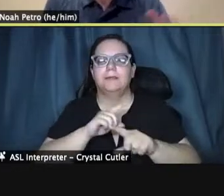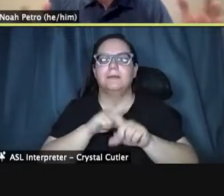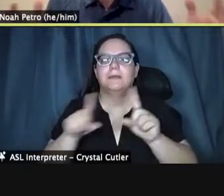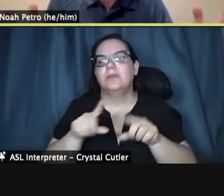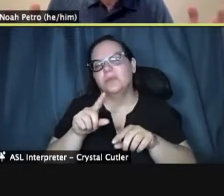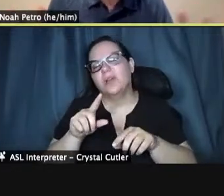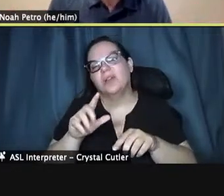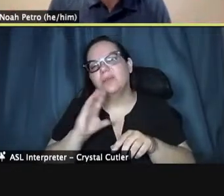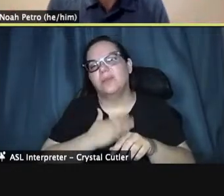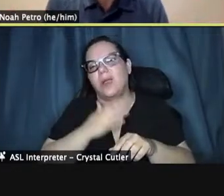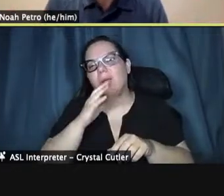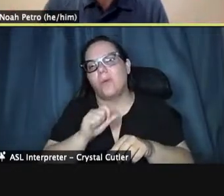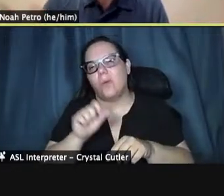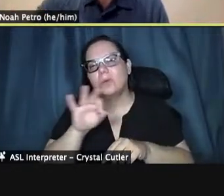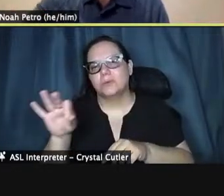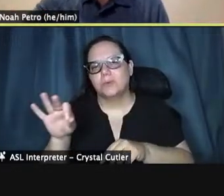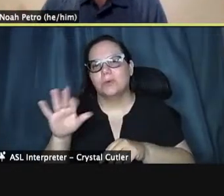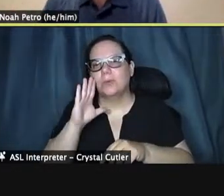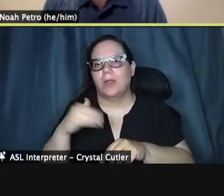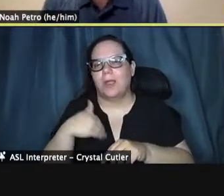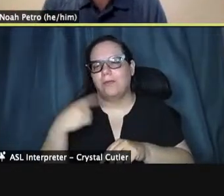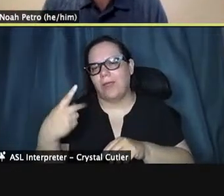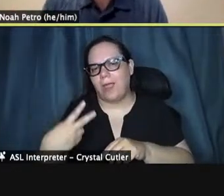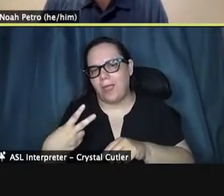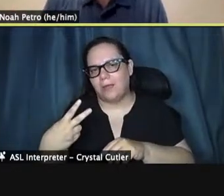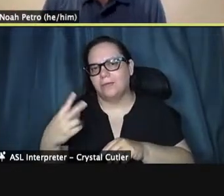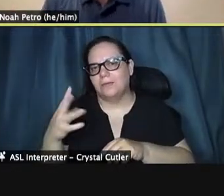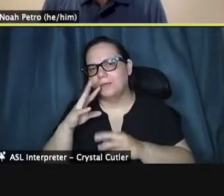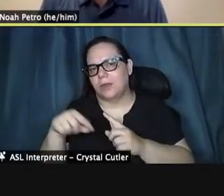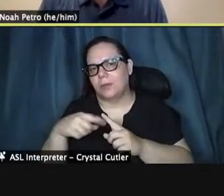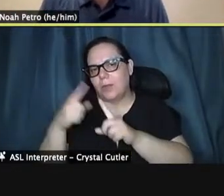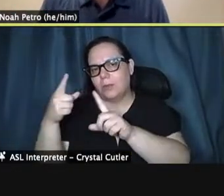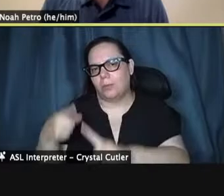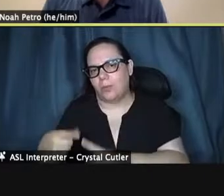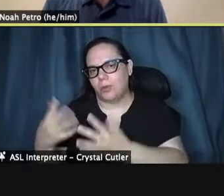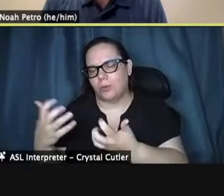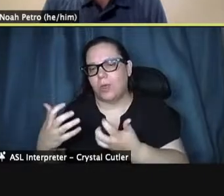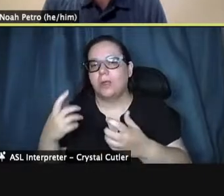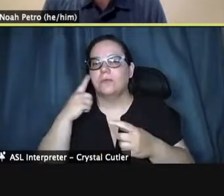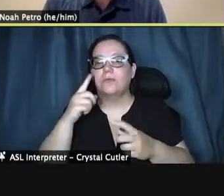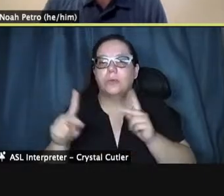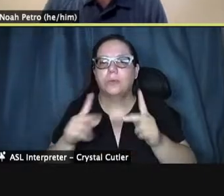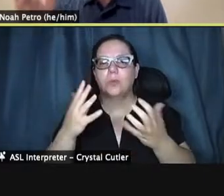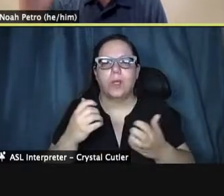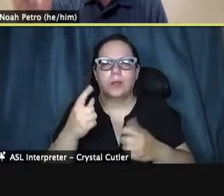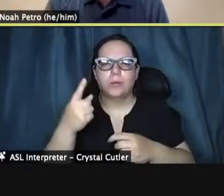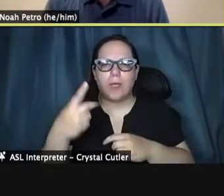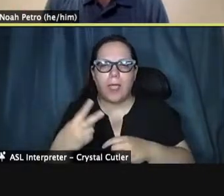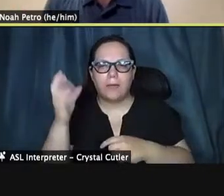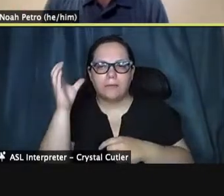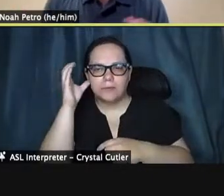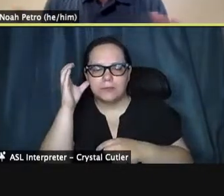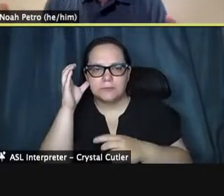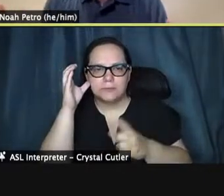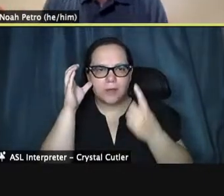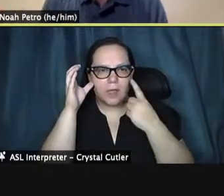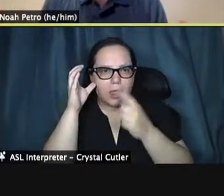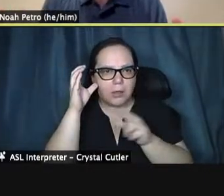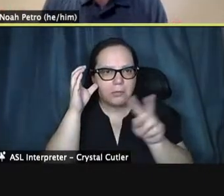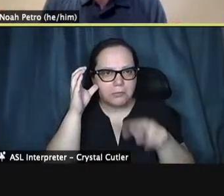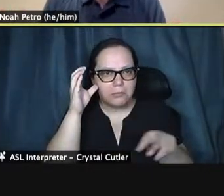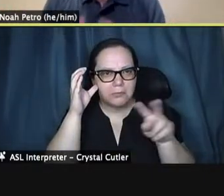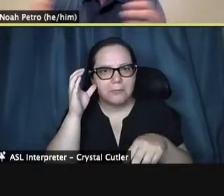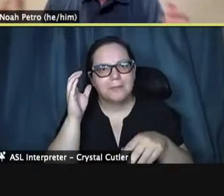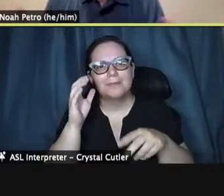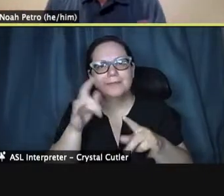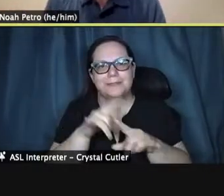my slide talking about the points I want to make. And for those that want to listen with one ear and pay attention with their eyes, some recent highlights from